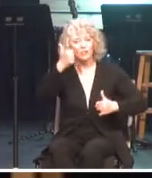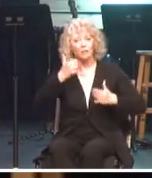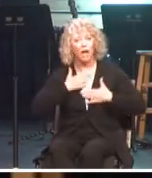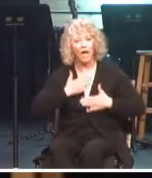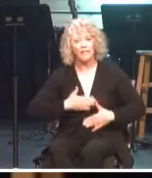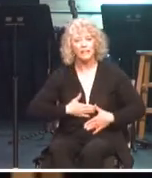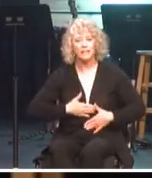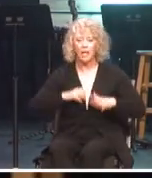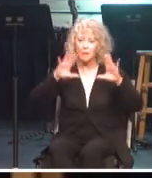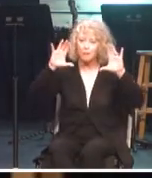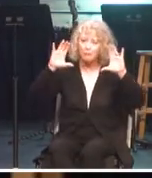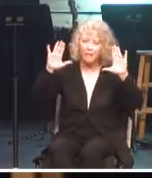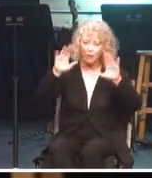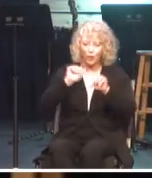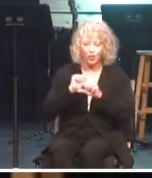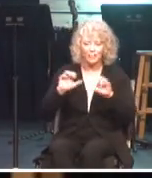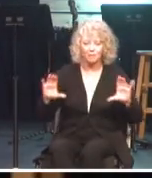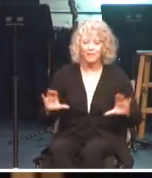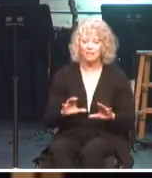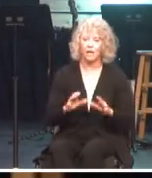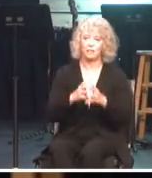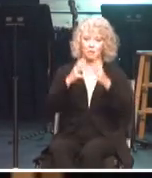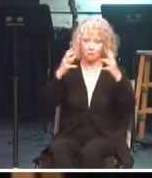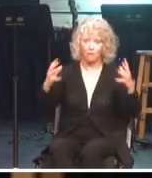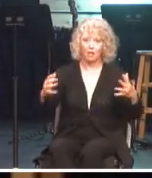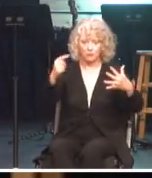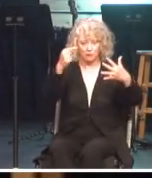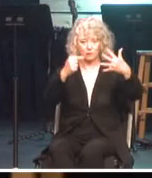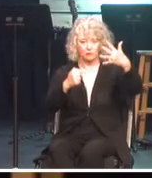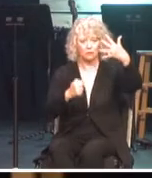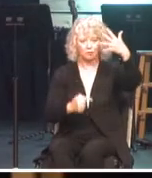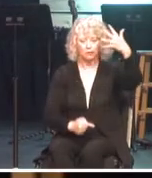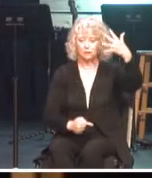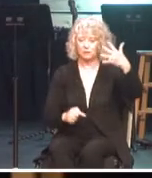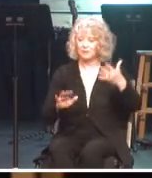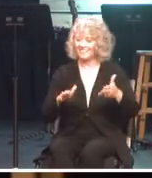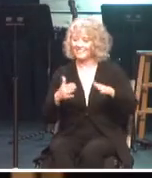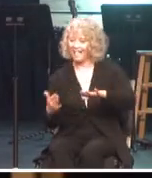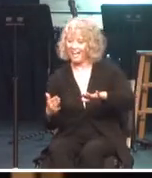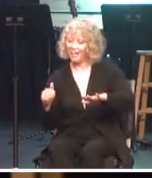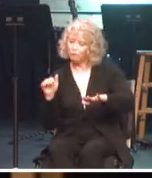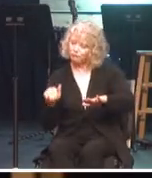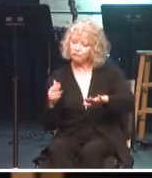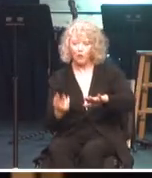Miracles have been performed in abundance. The dead have been raised.